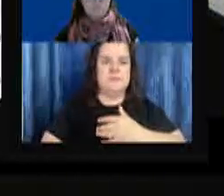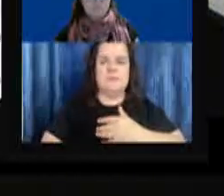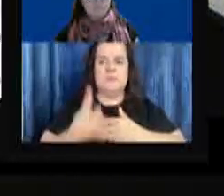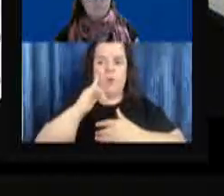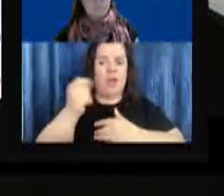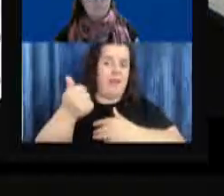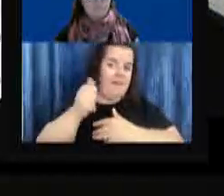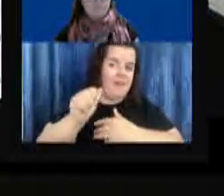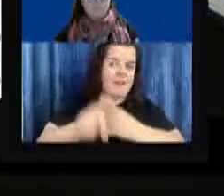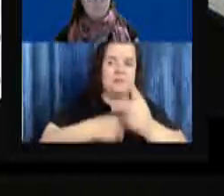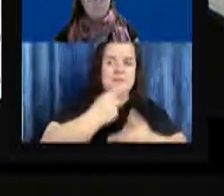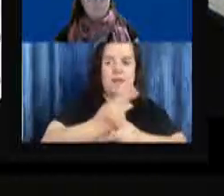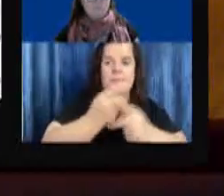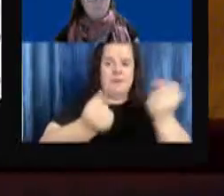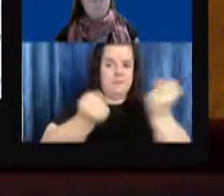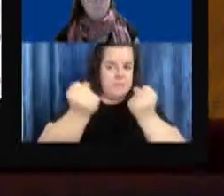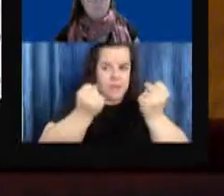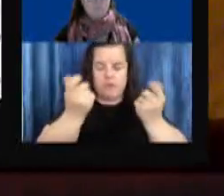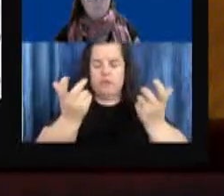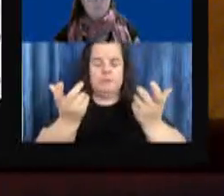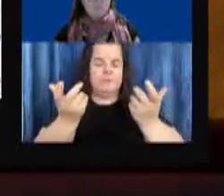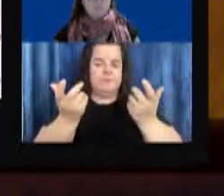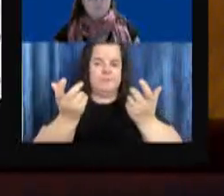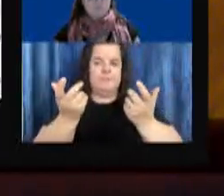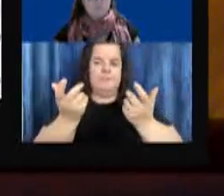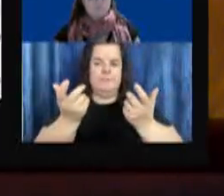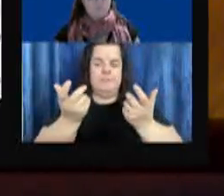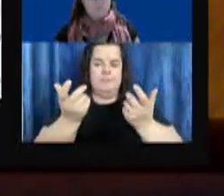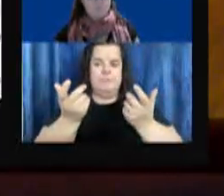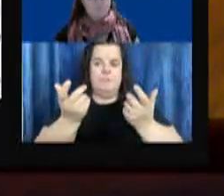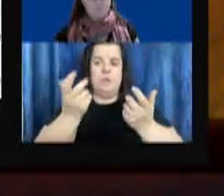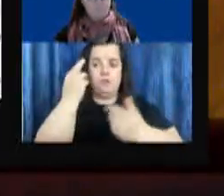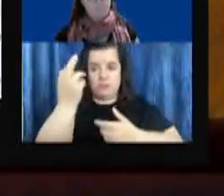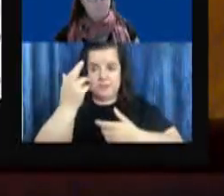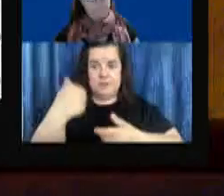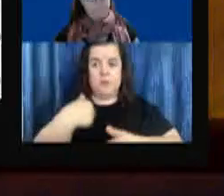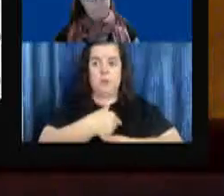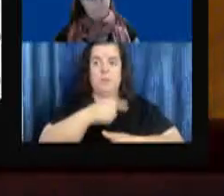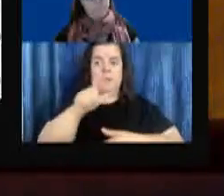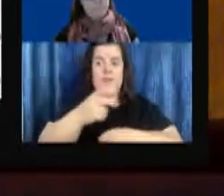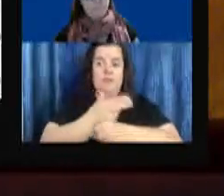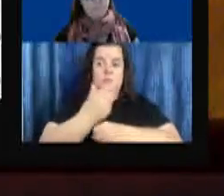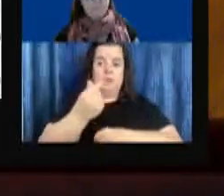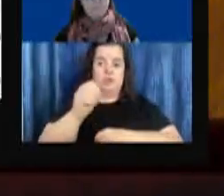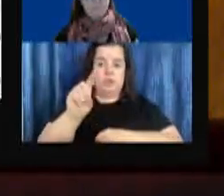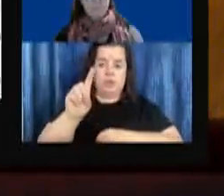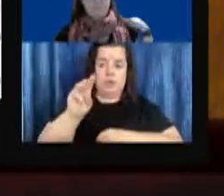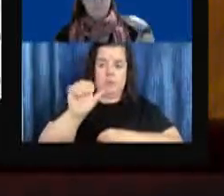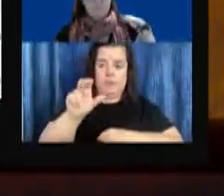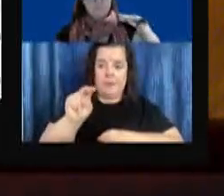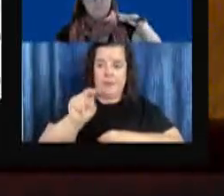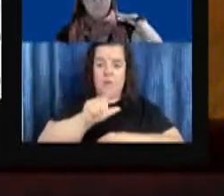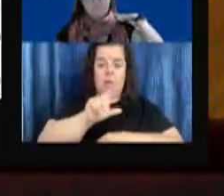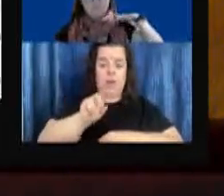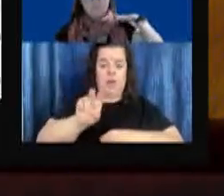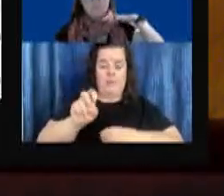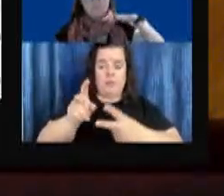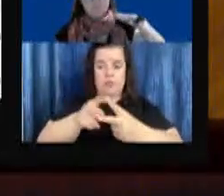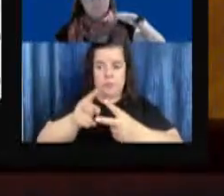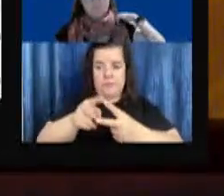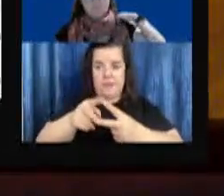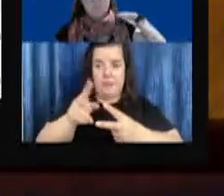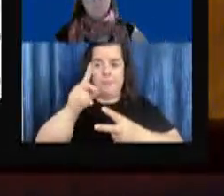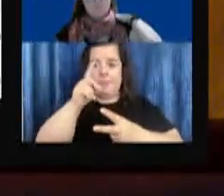of vehicular traffic. And the reason that we need to use Goodman and Love Street is because of the way